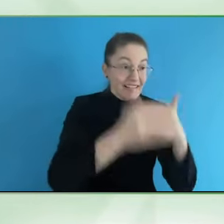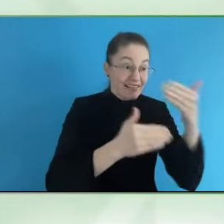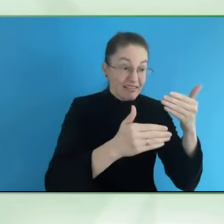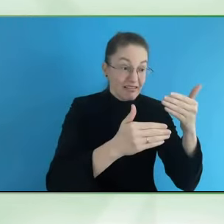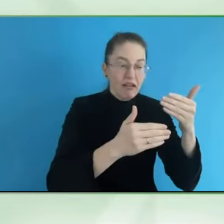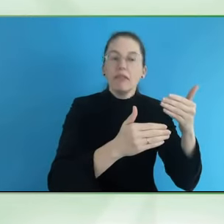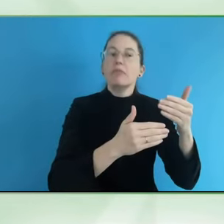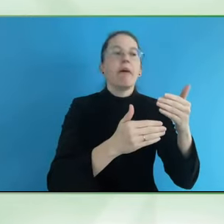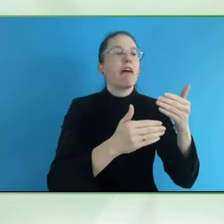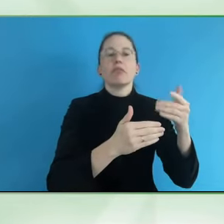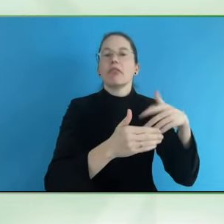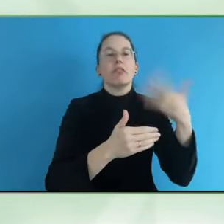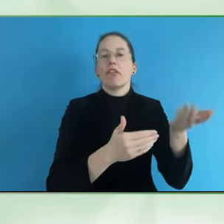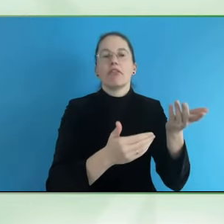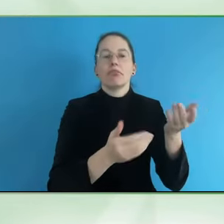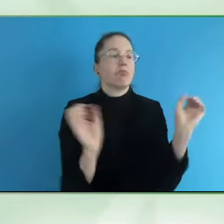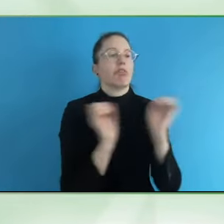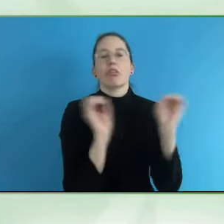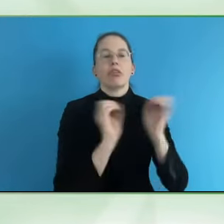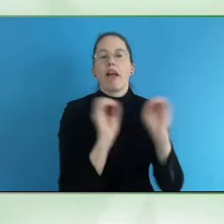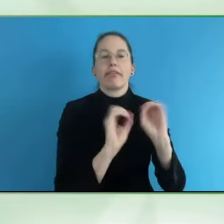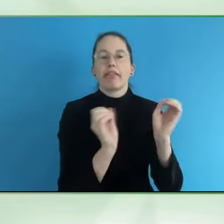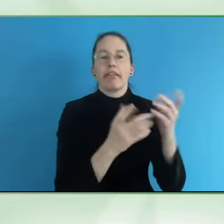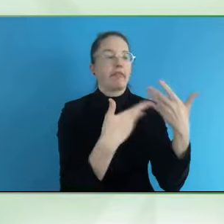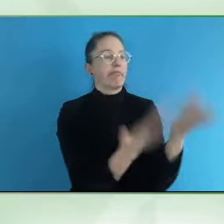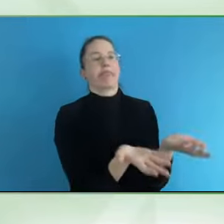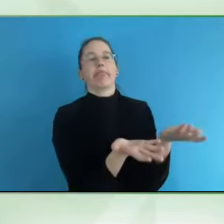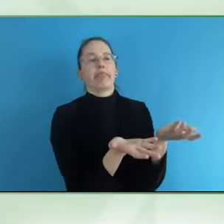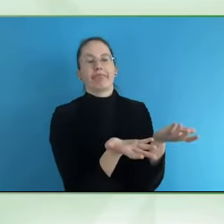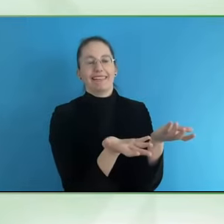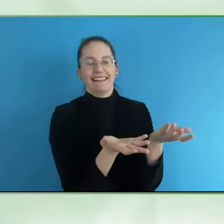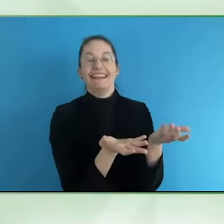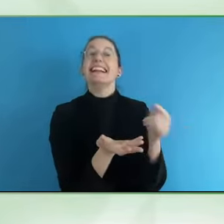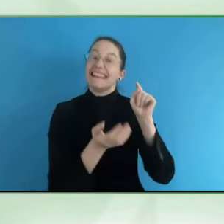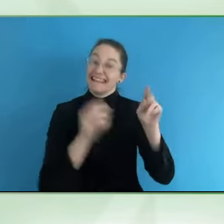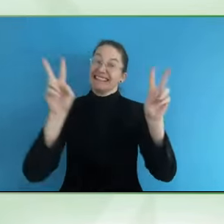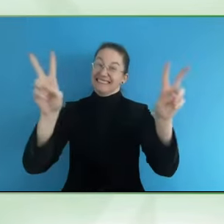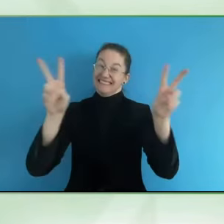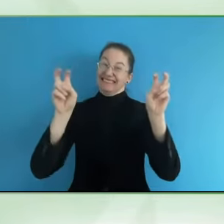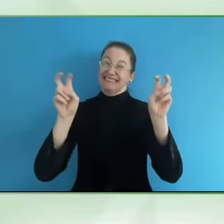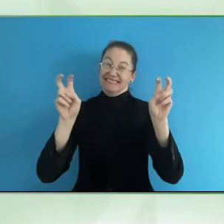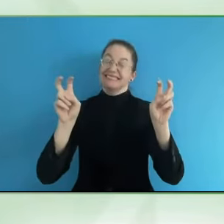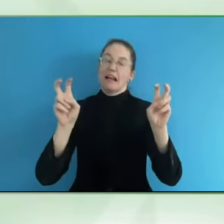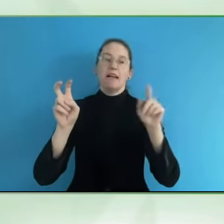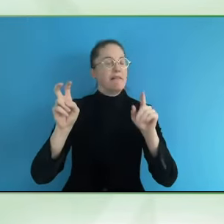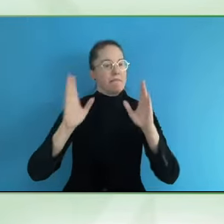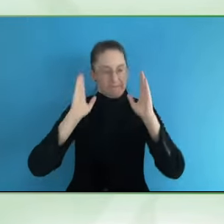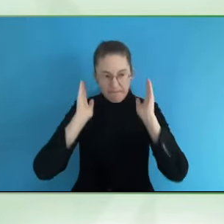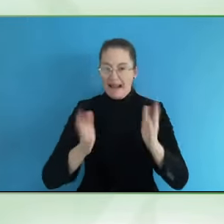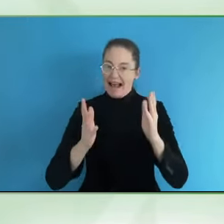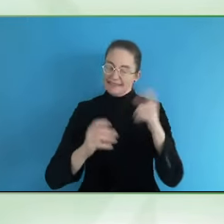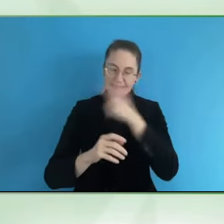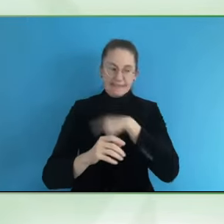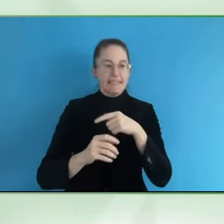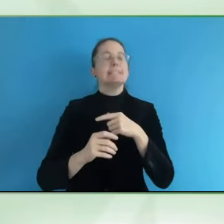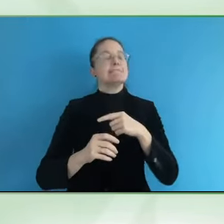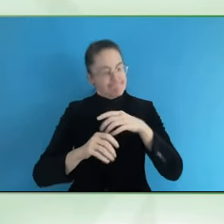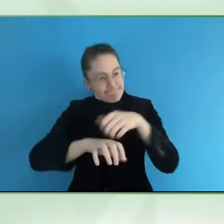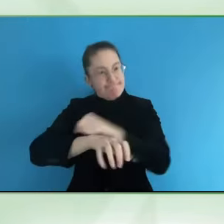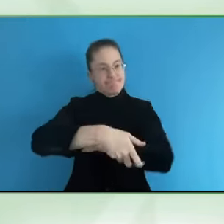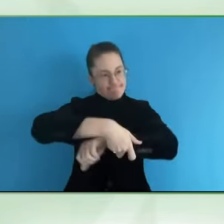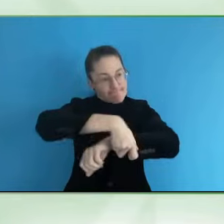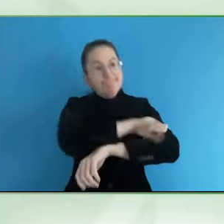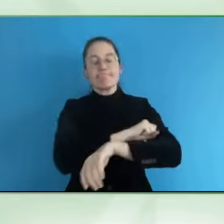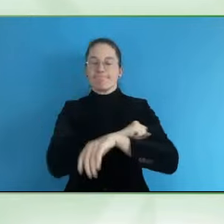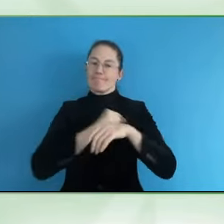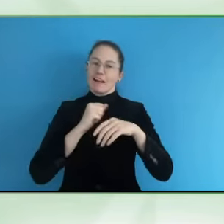is and how you apply all of these issues into, and of course we keep lobbying for change and we go to our governments, but we don't just expect